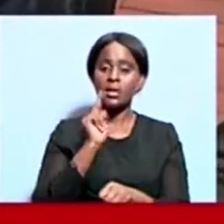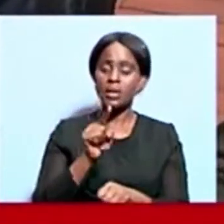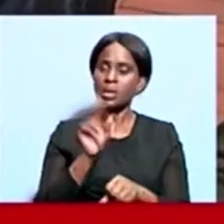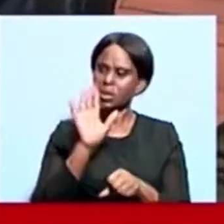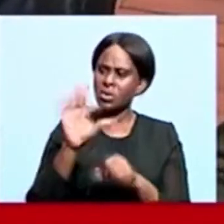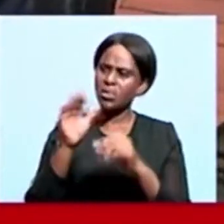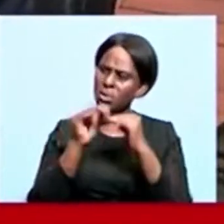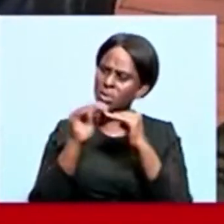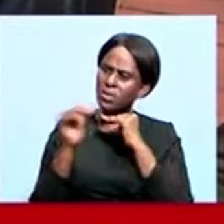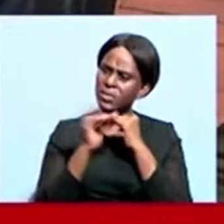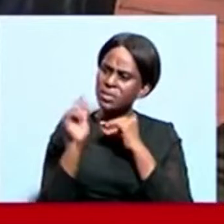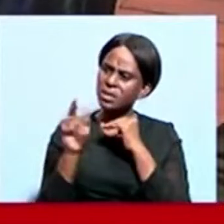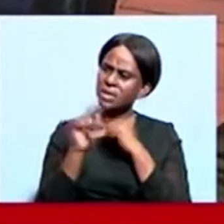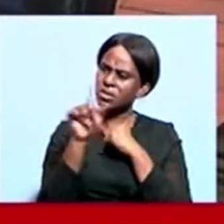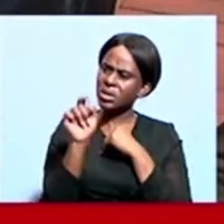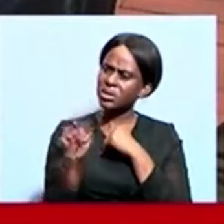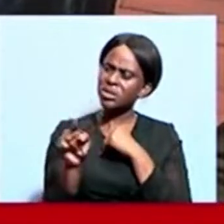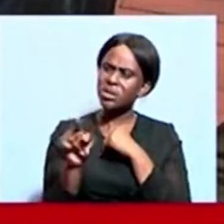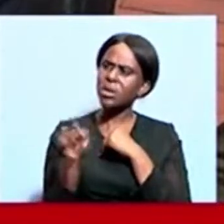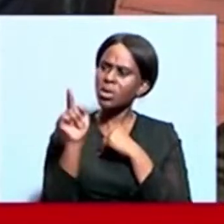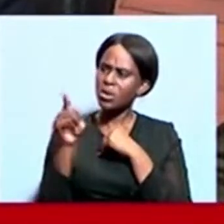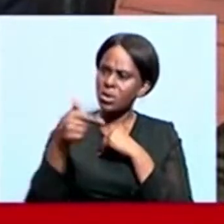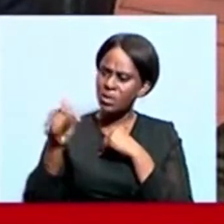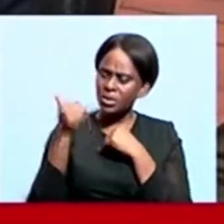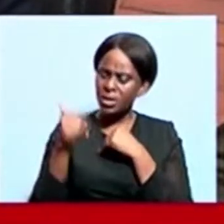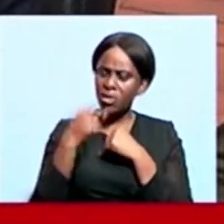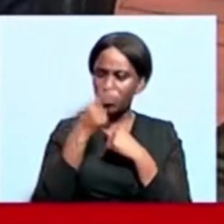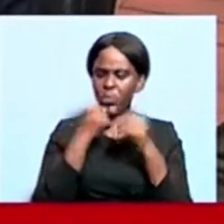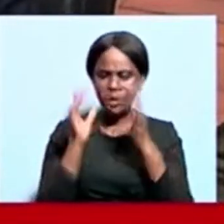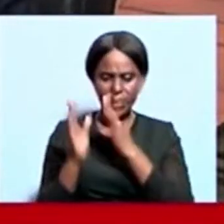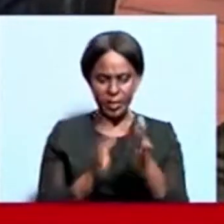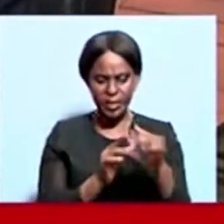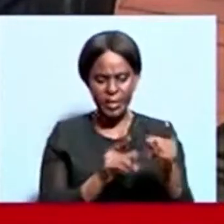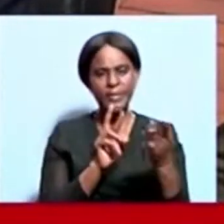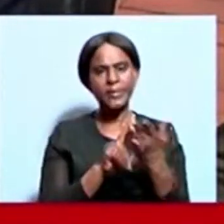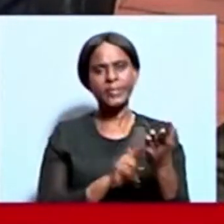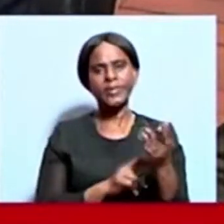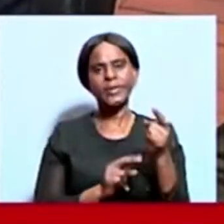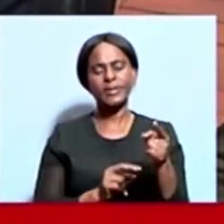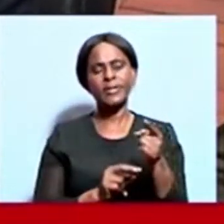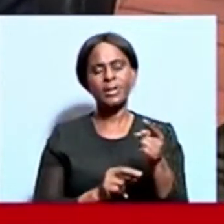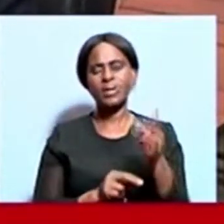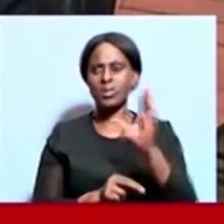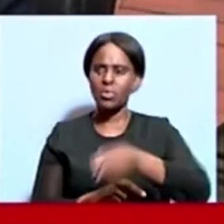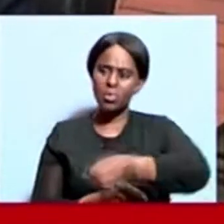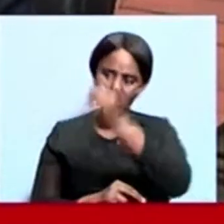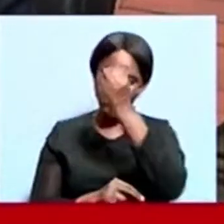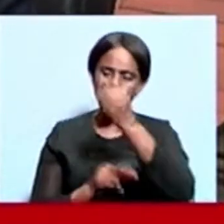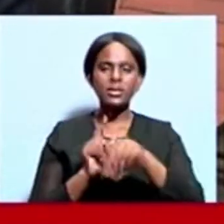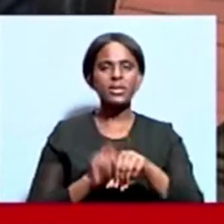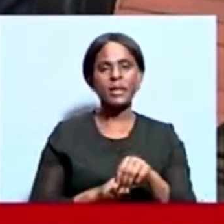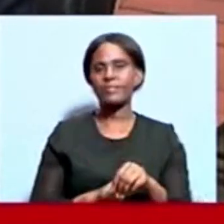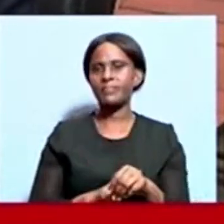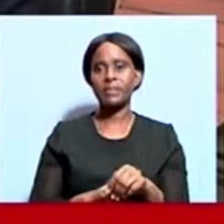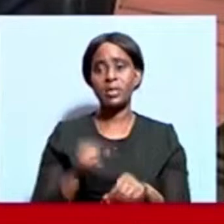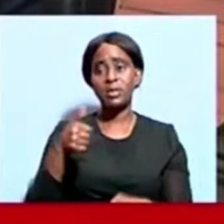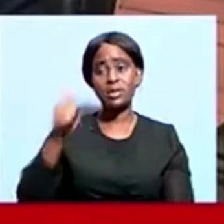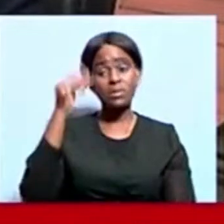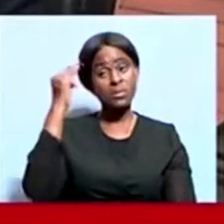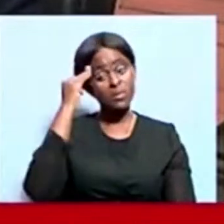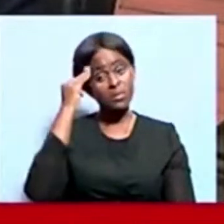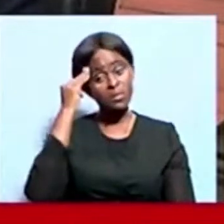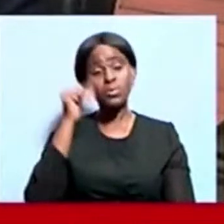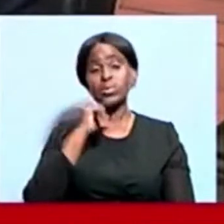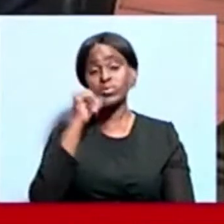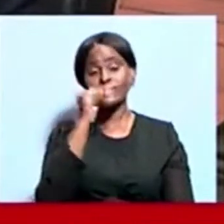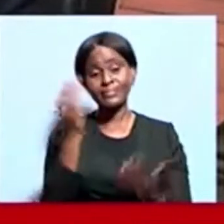standard? You are the ones who prepared this report. At your own time, you knew. You couldn't